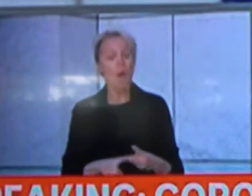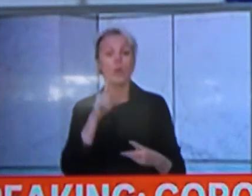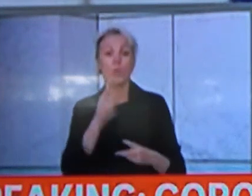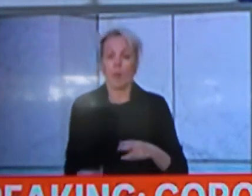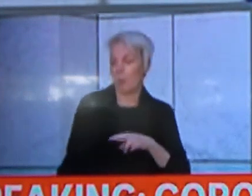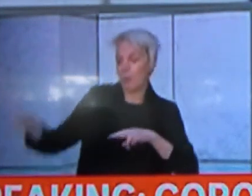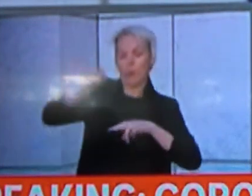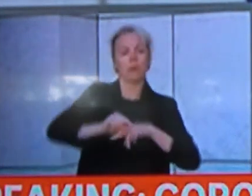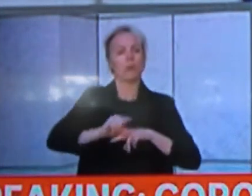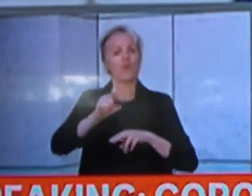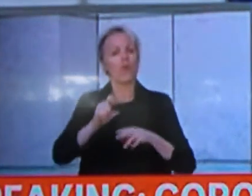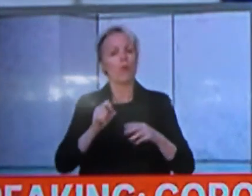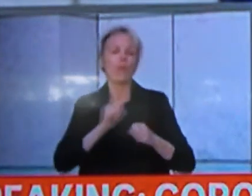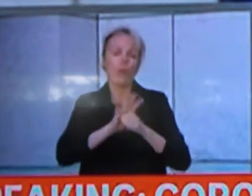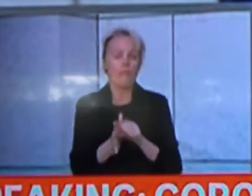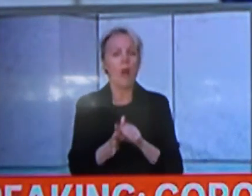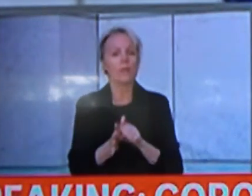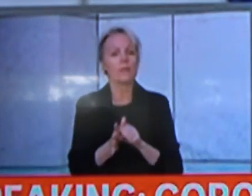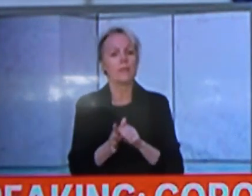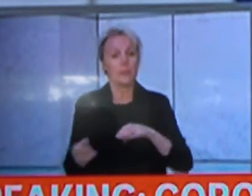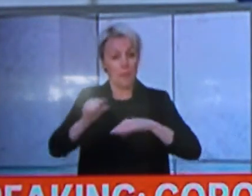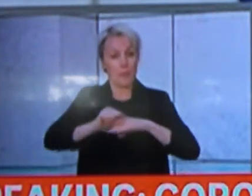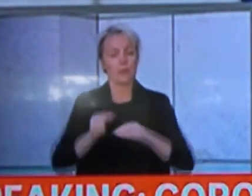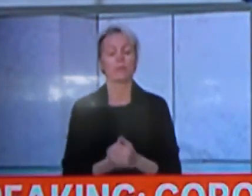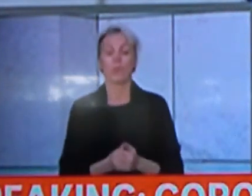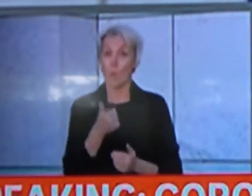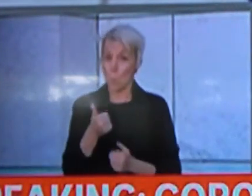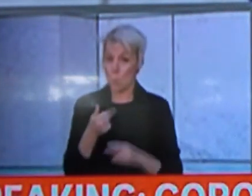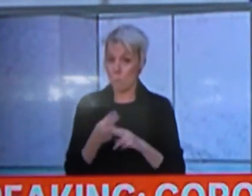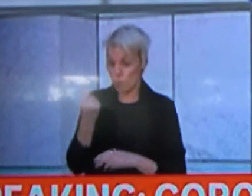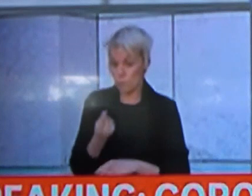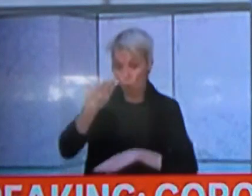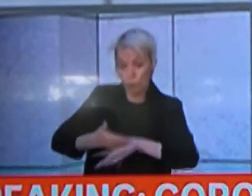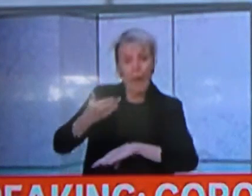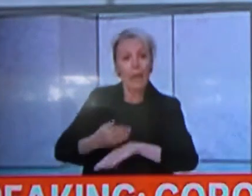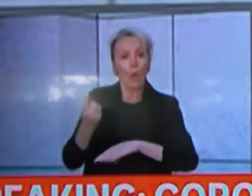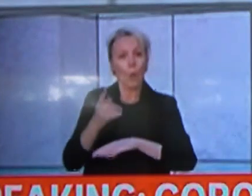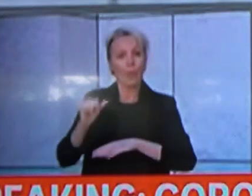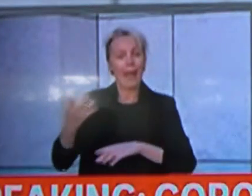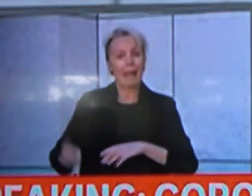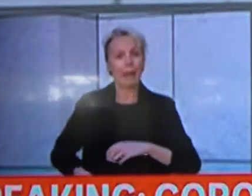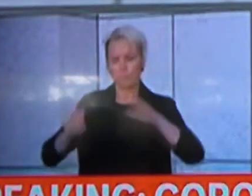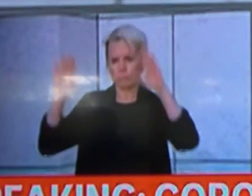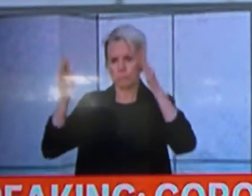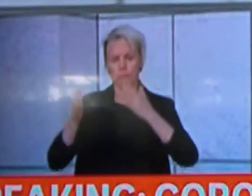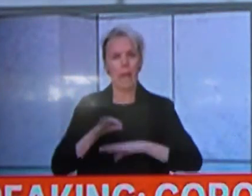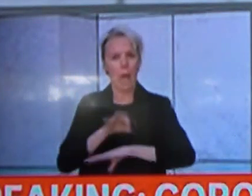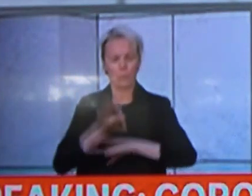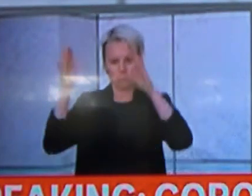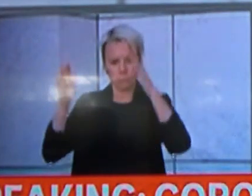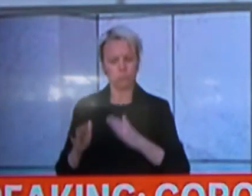coronavirus supplement. So this is good news for a sole trader who may still be in work but have seen their income reduced. They will now